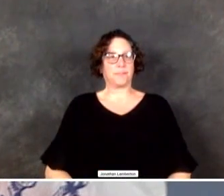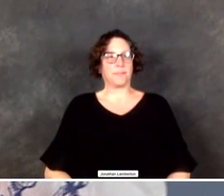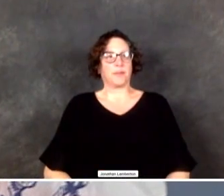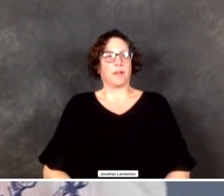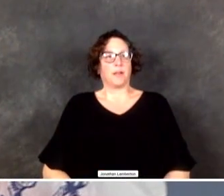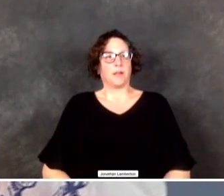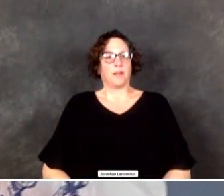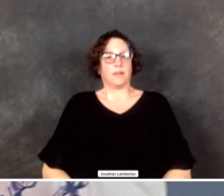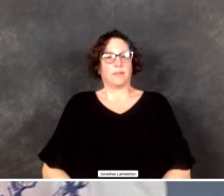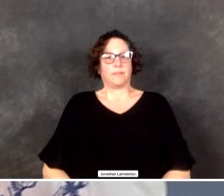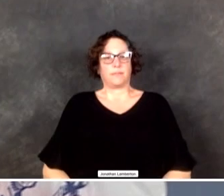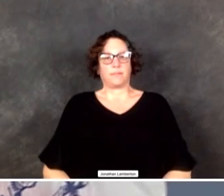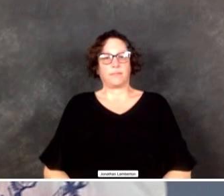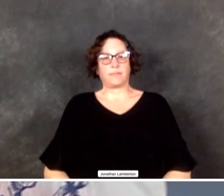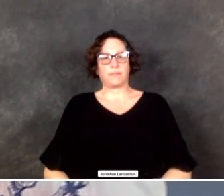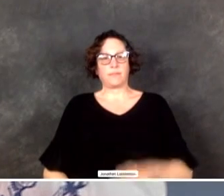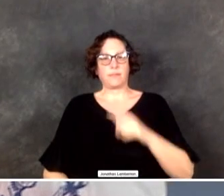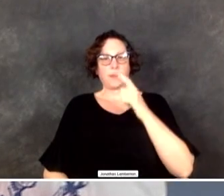vidas.